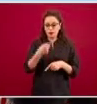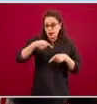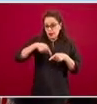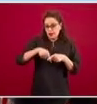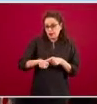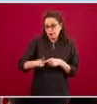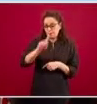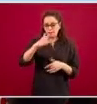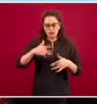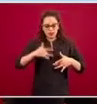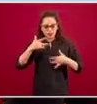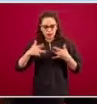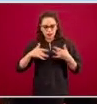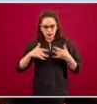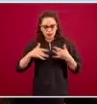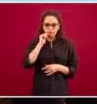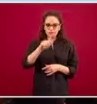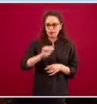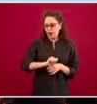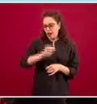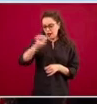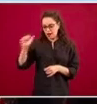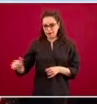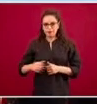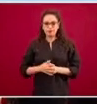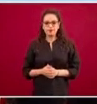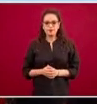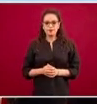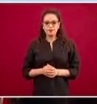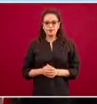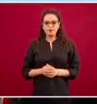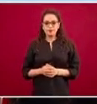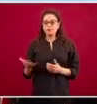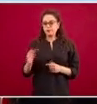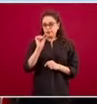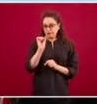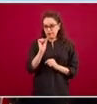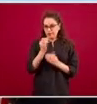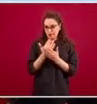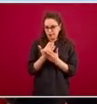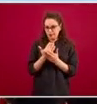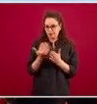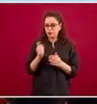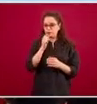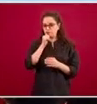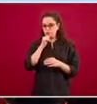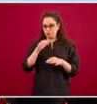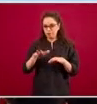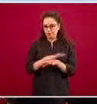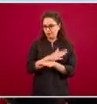show the individual daily measurements.